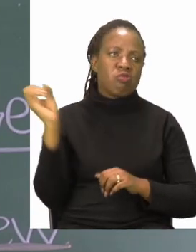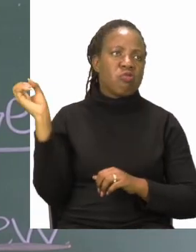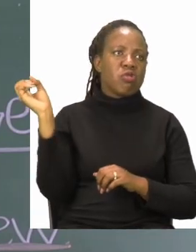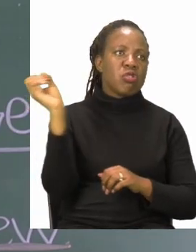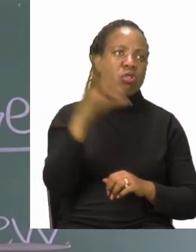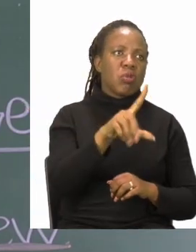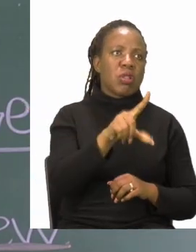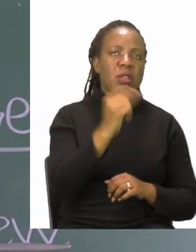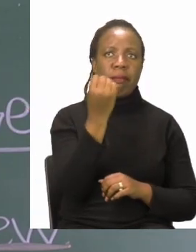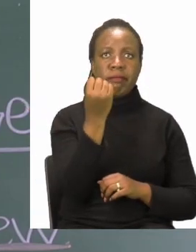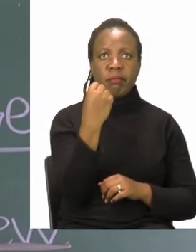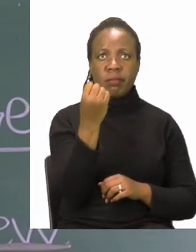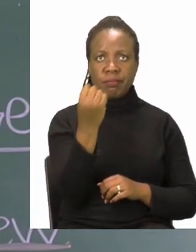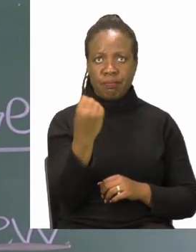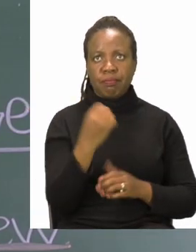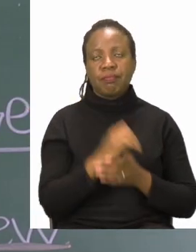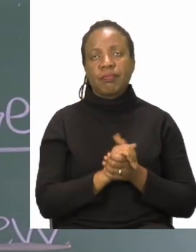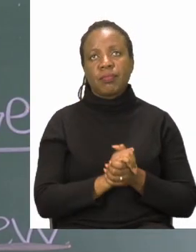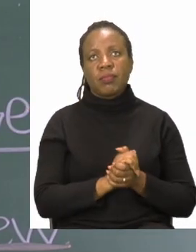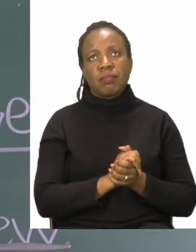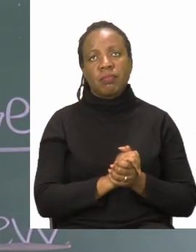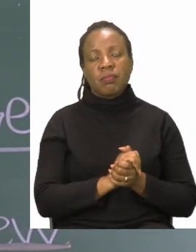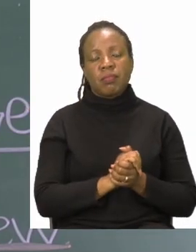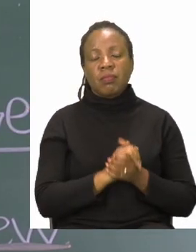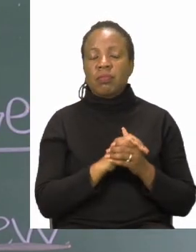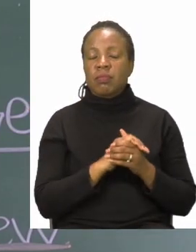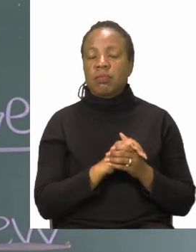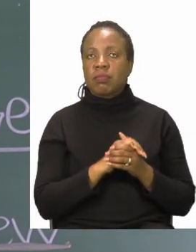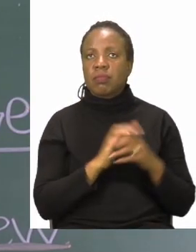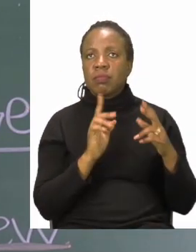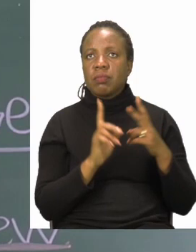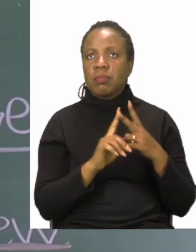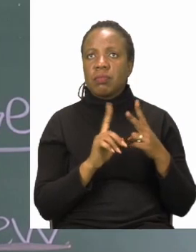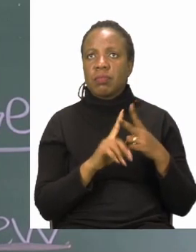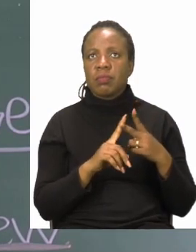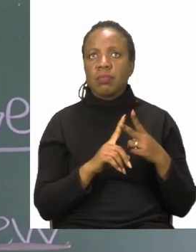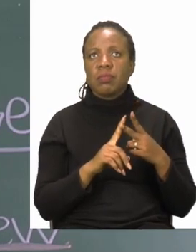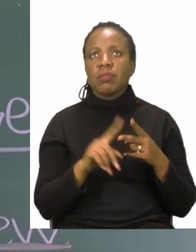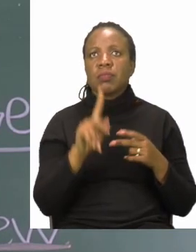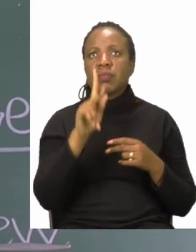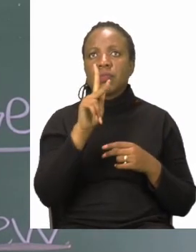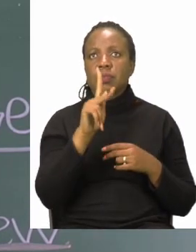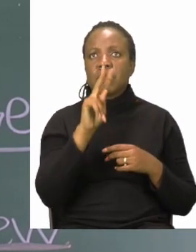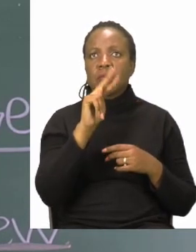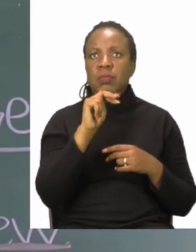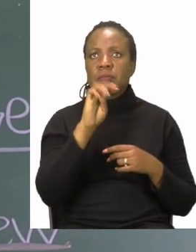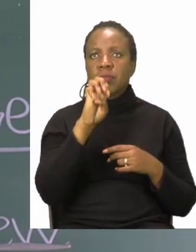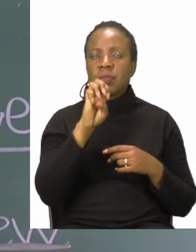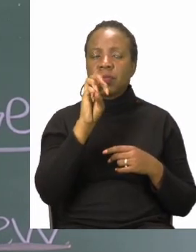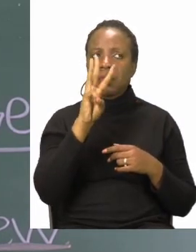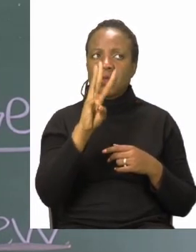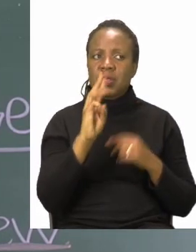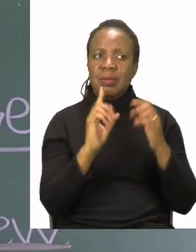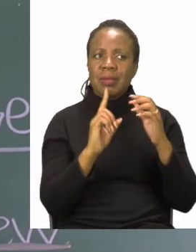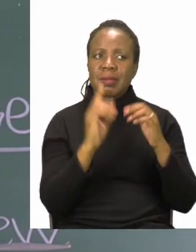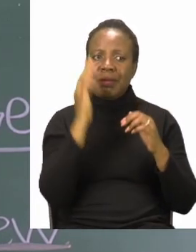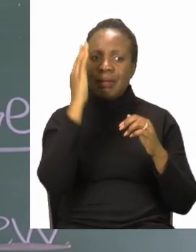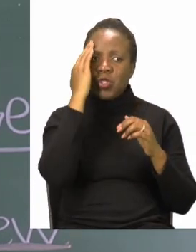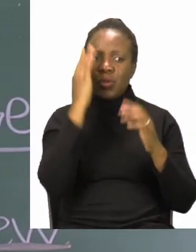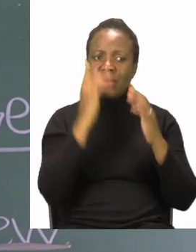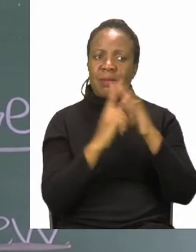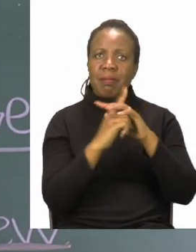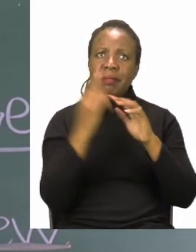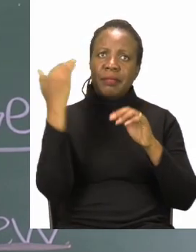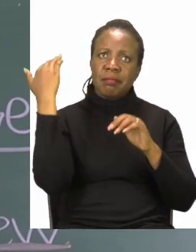second sentence I made was with the word knew, and it reads,